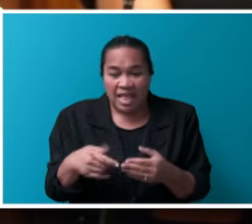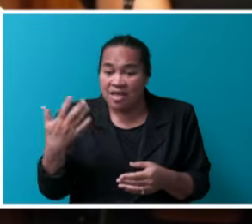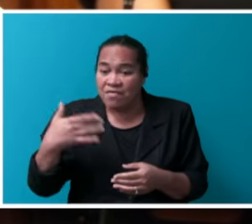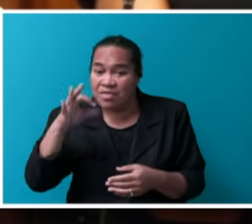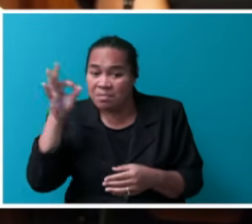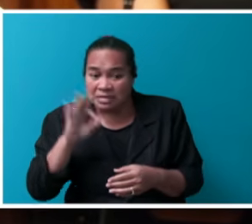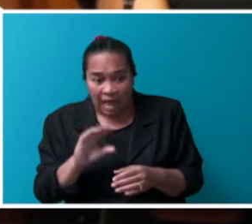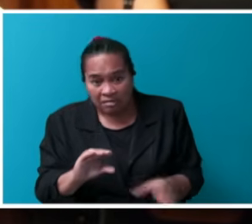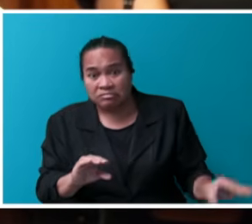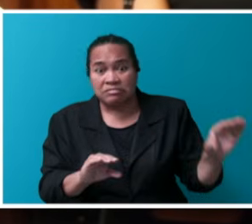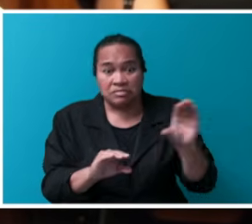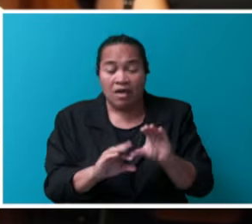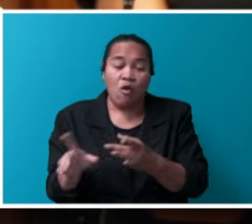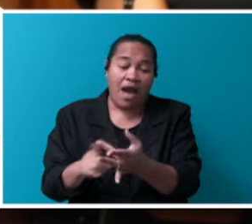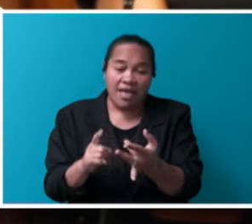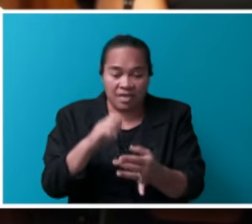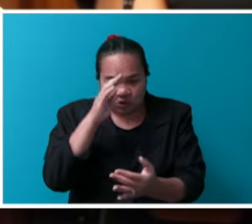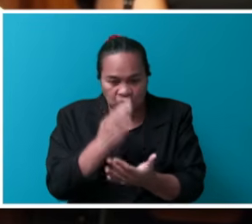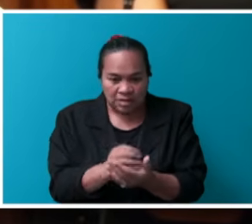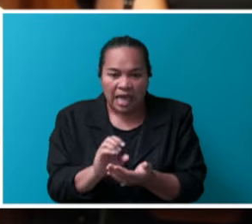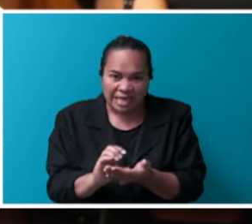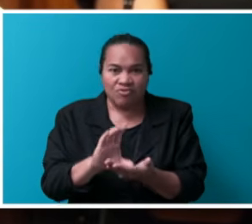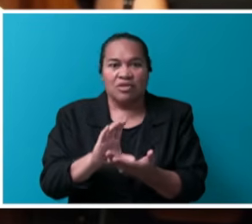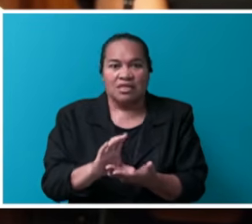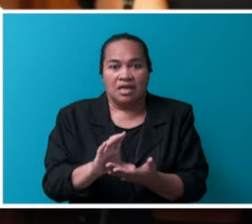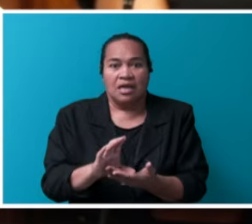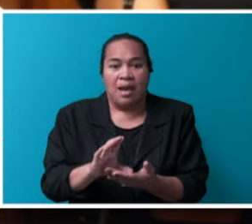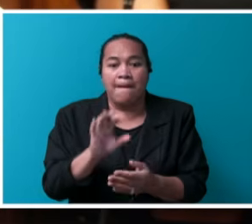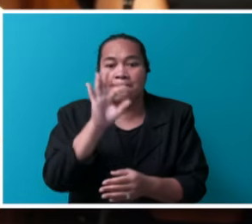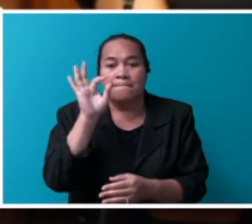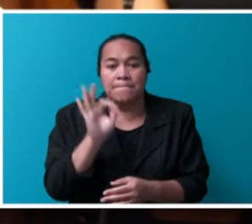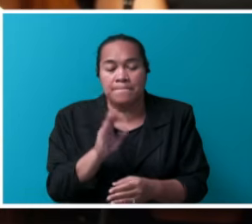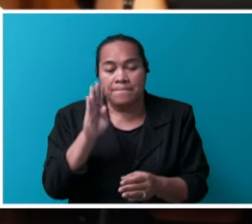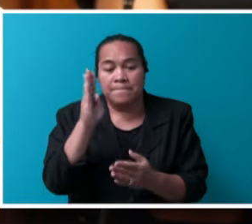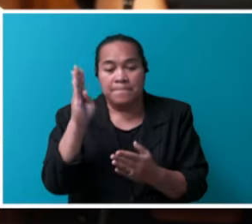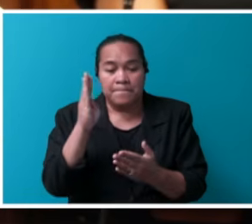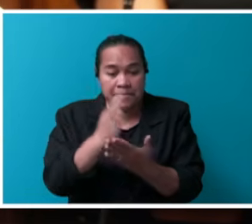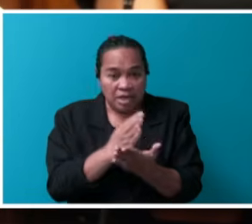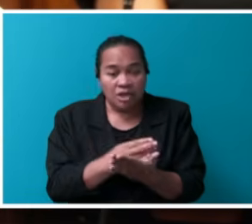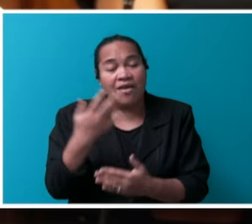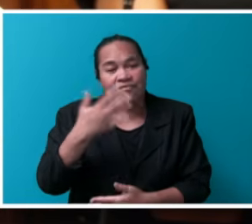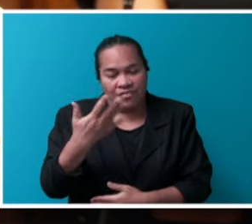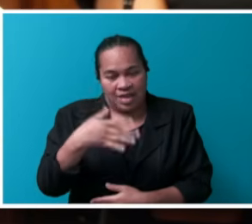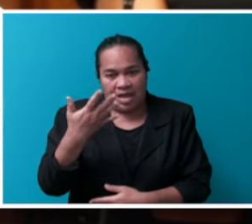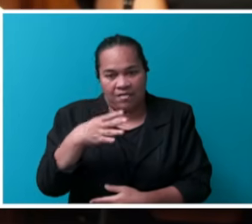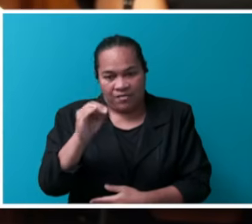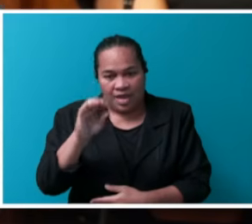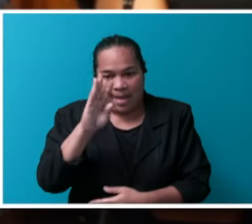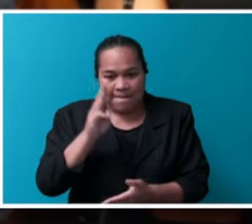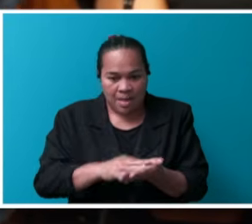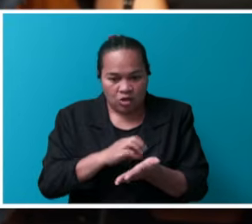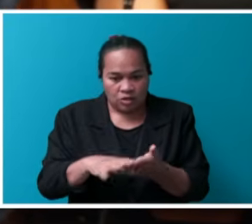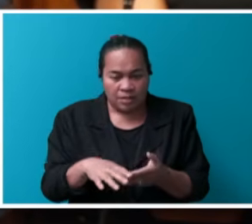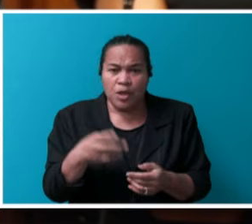for all other students with an increased budget of $50 million. The $200 back-to-school assistance